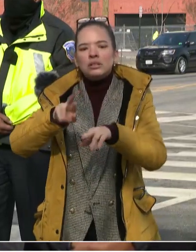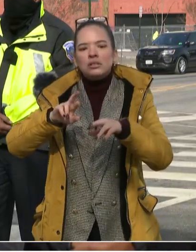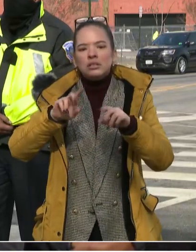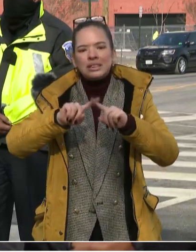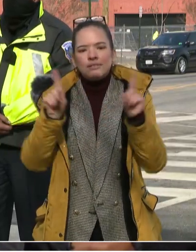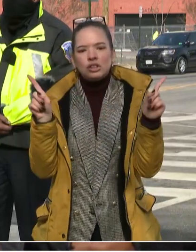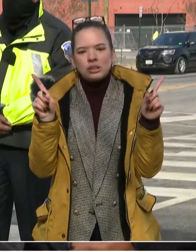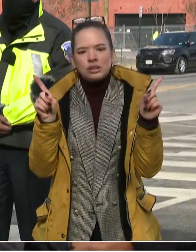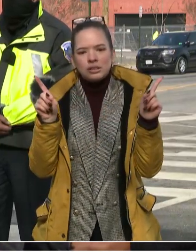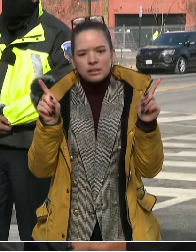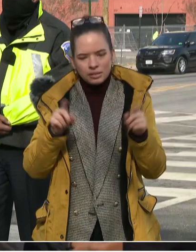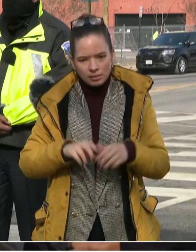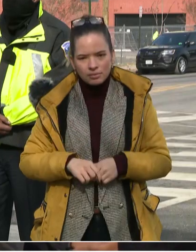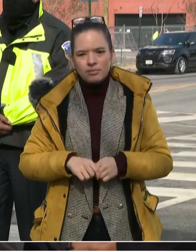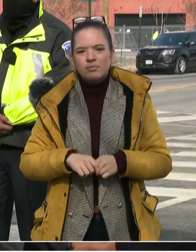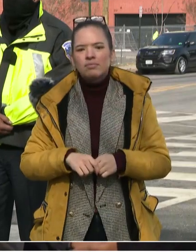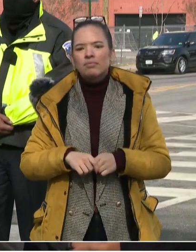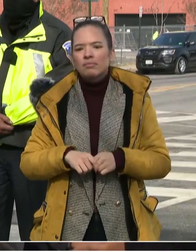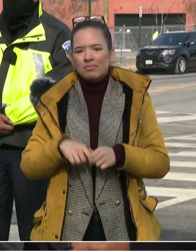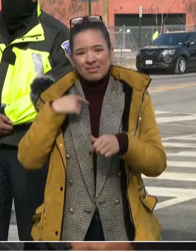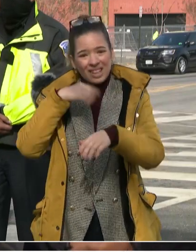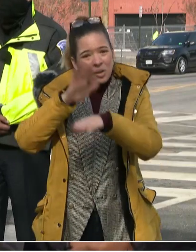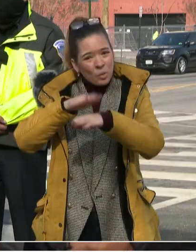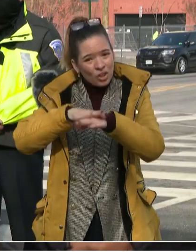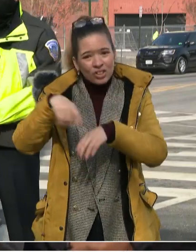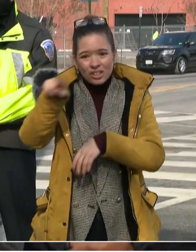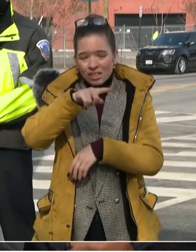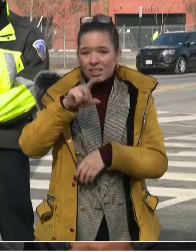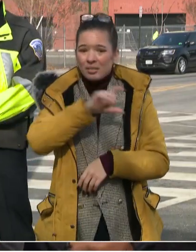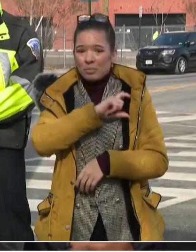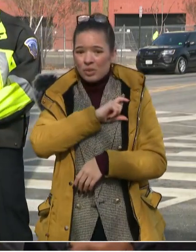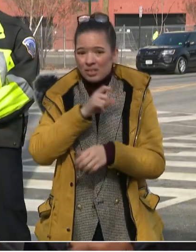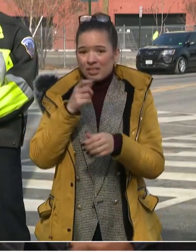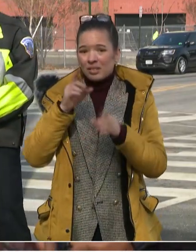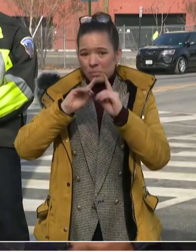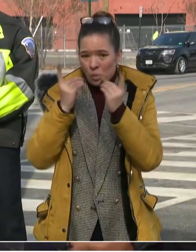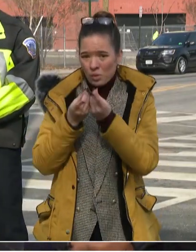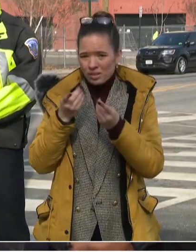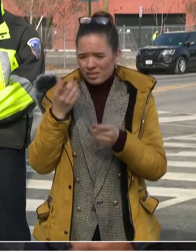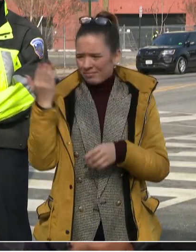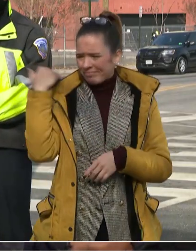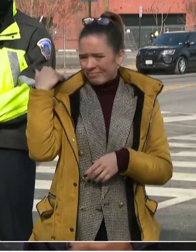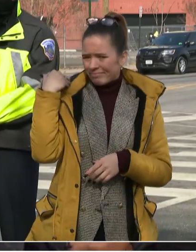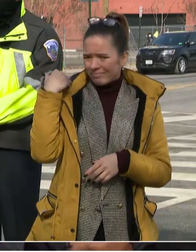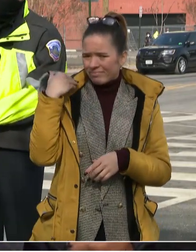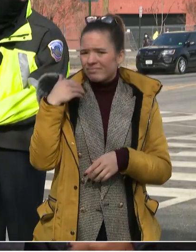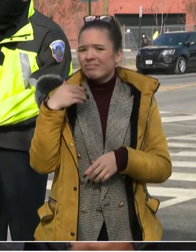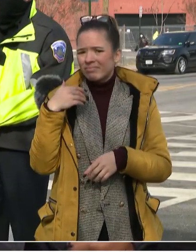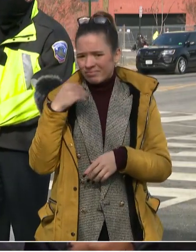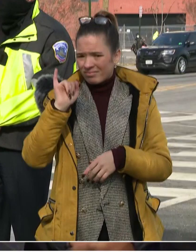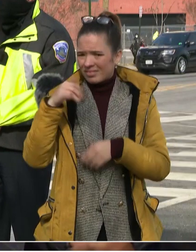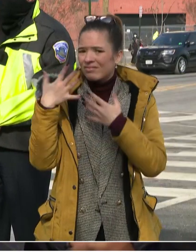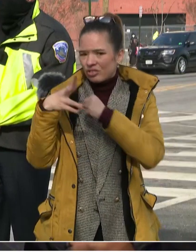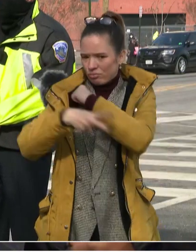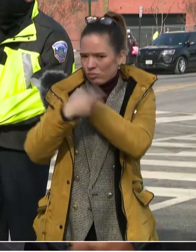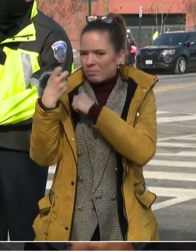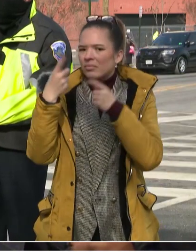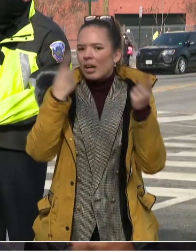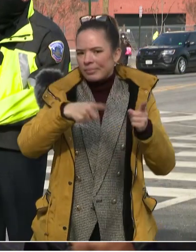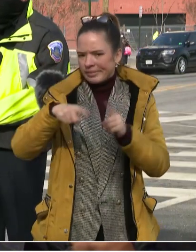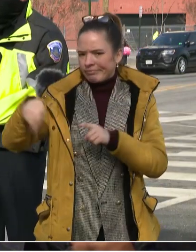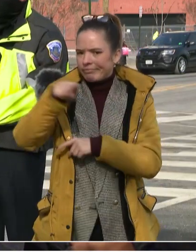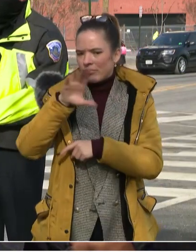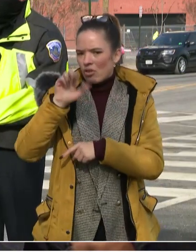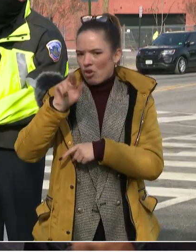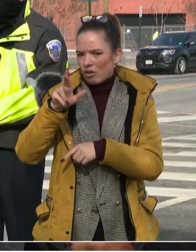police department long enough to recall back in the early 90s when carjacking was an issue in our city and in many